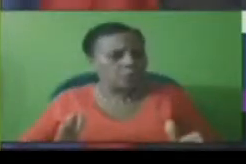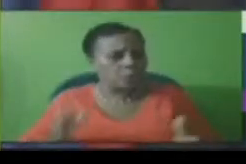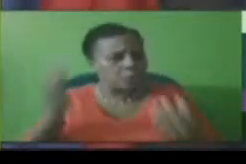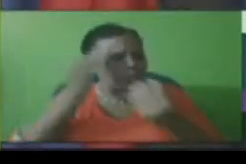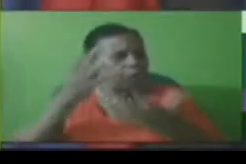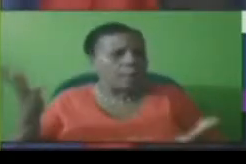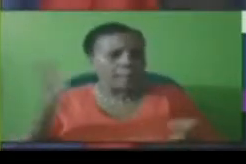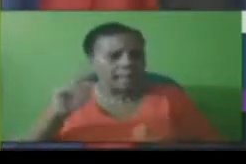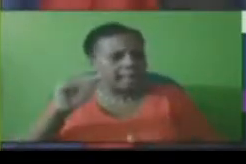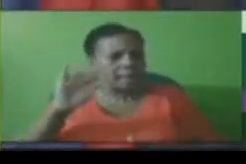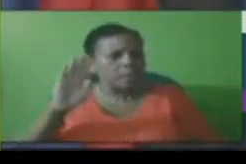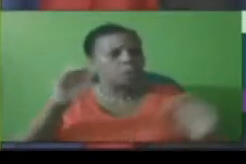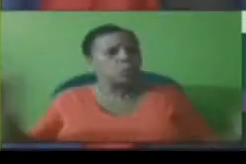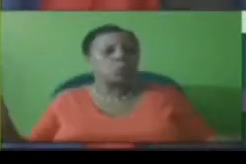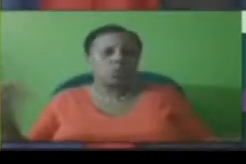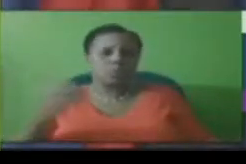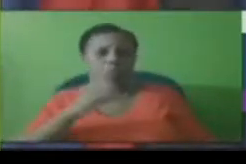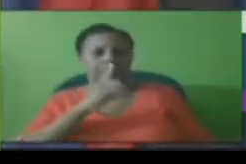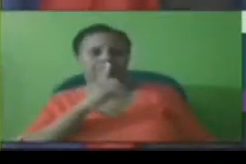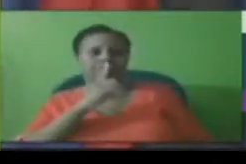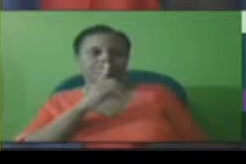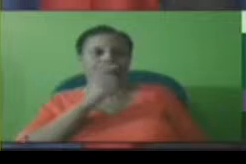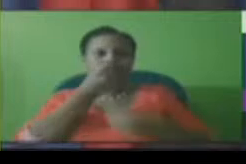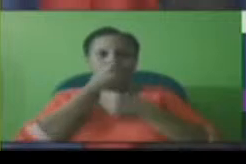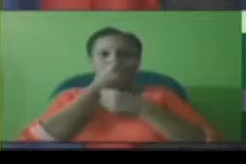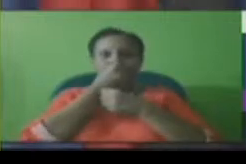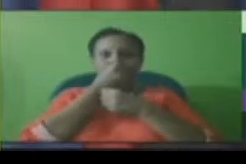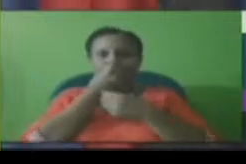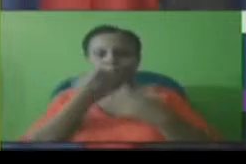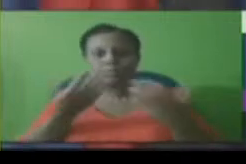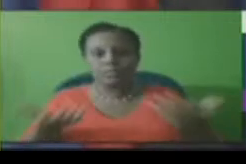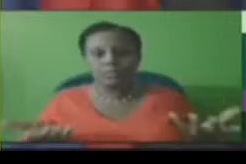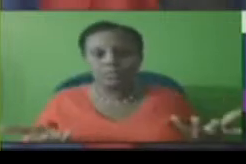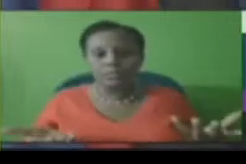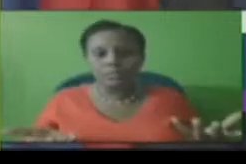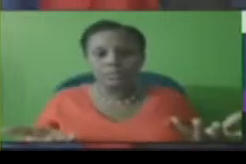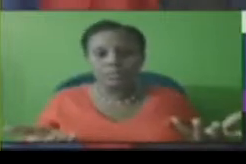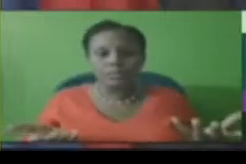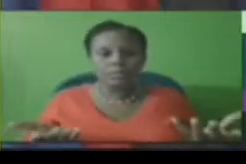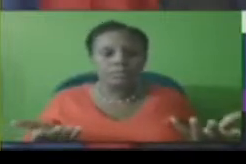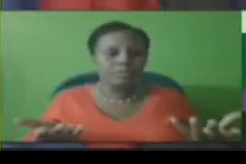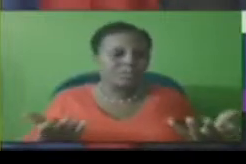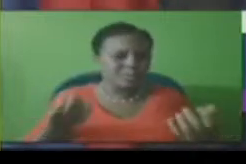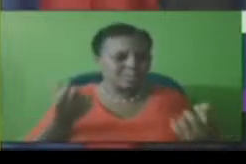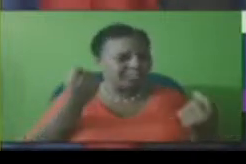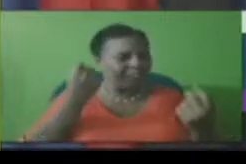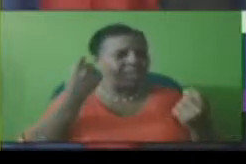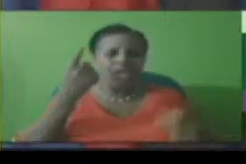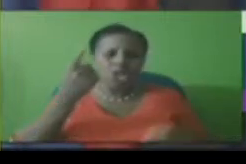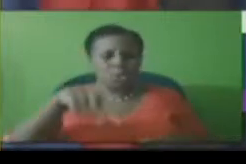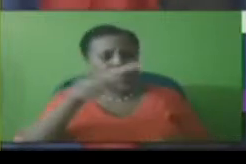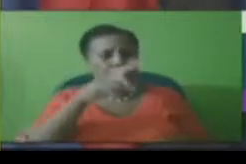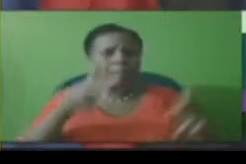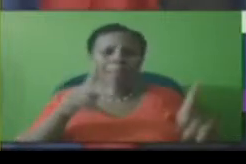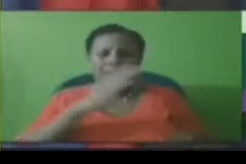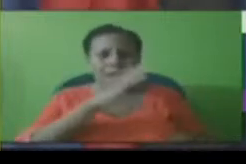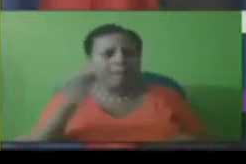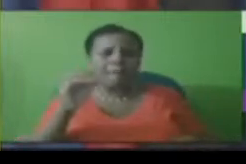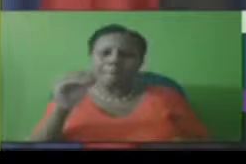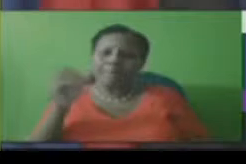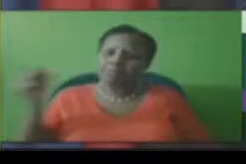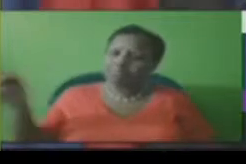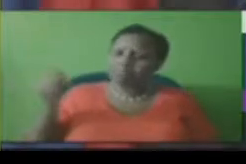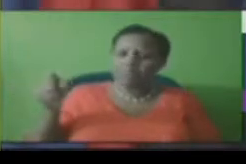not making statutory declarations. You see, if you do that, if you're doing that, it means